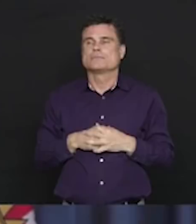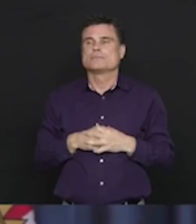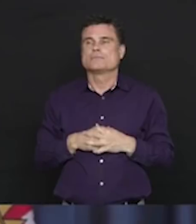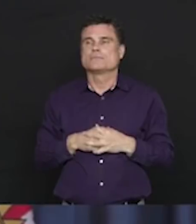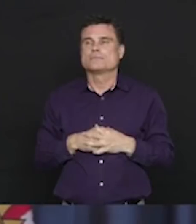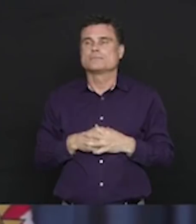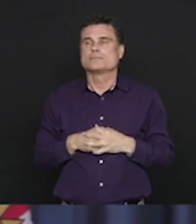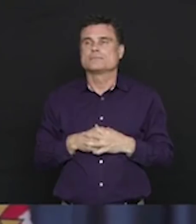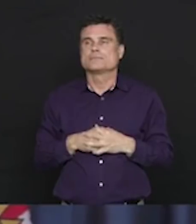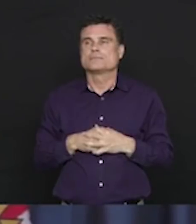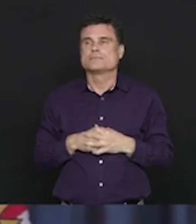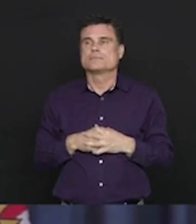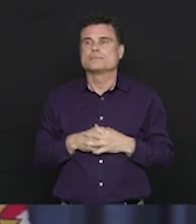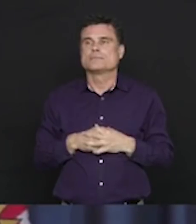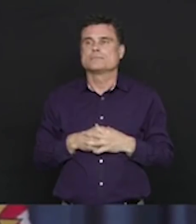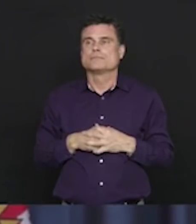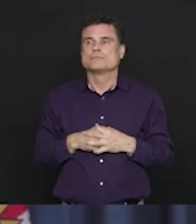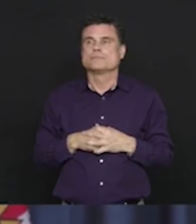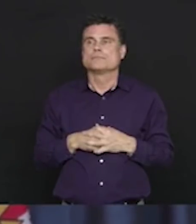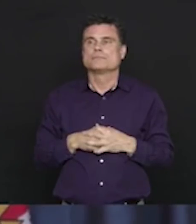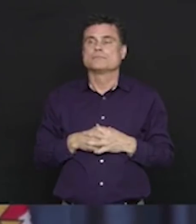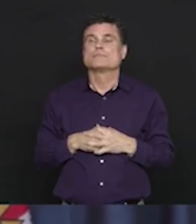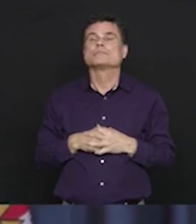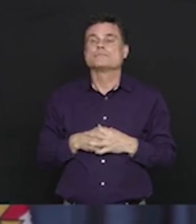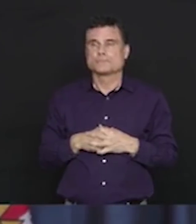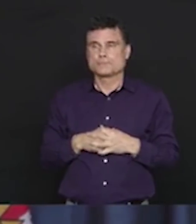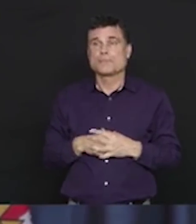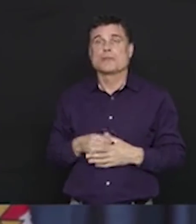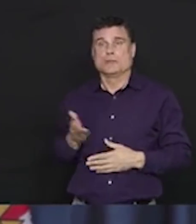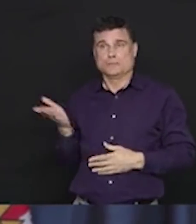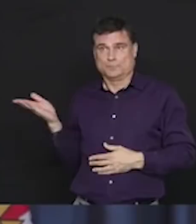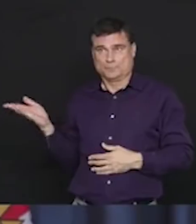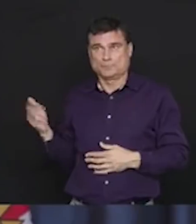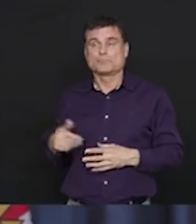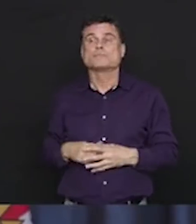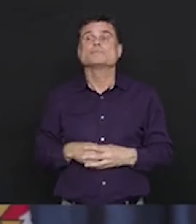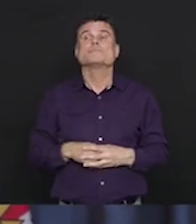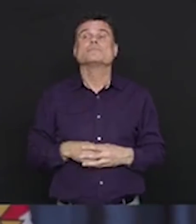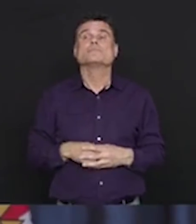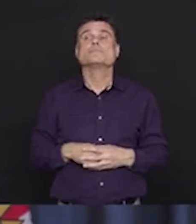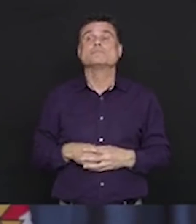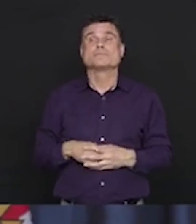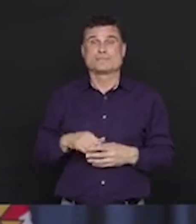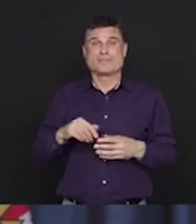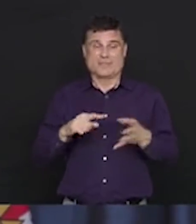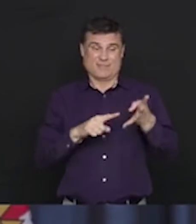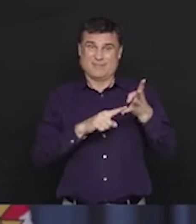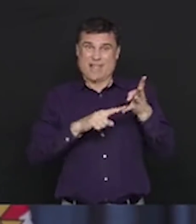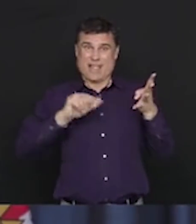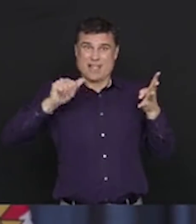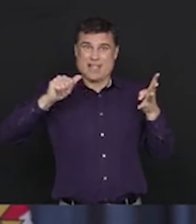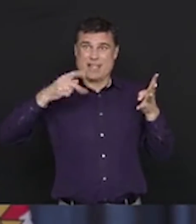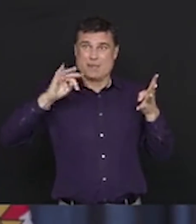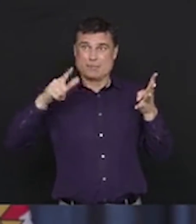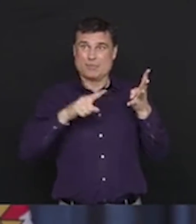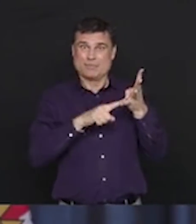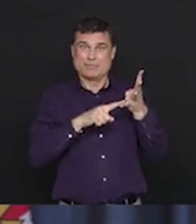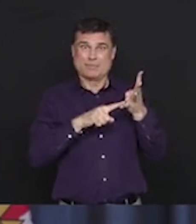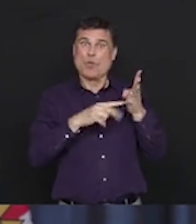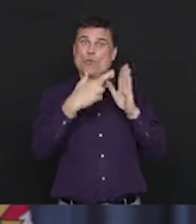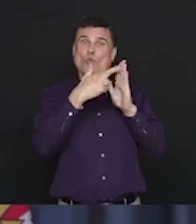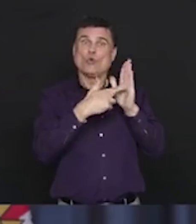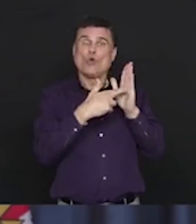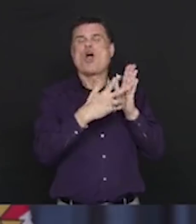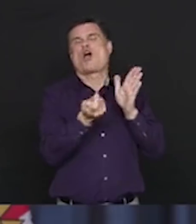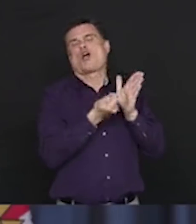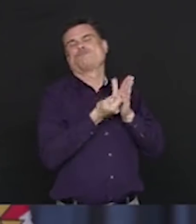that's apparent that that's the case. What it looks like in May or June or July is harder to say, and a lot of